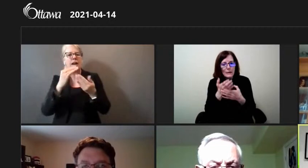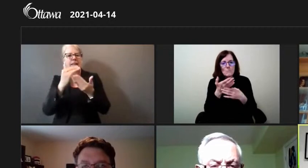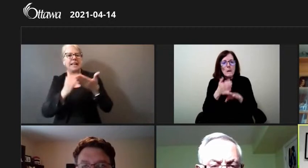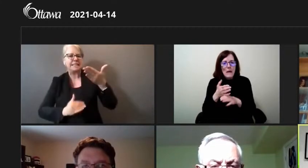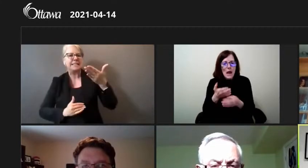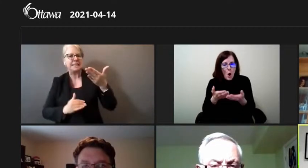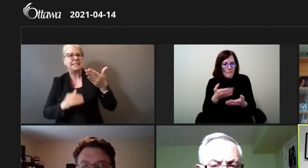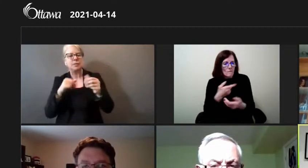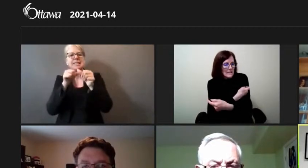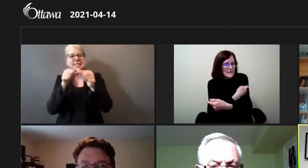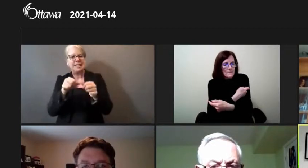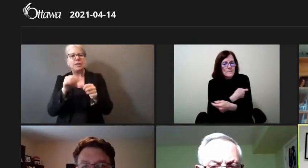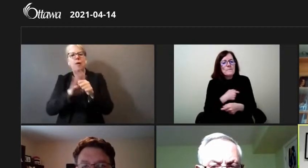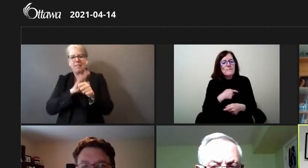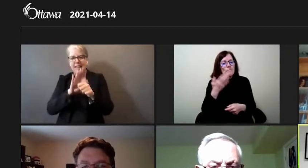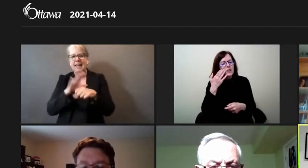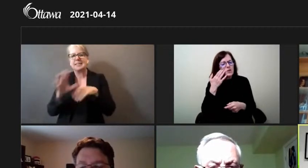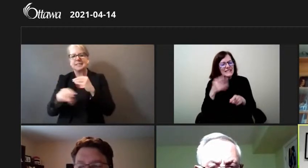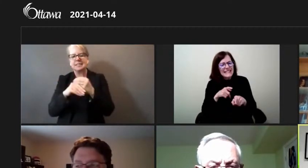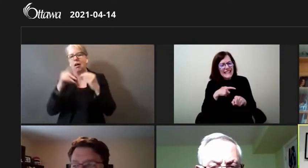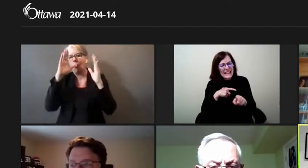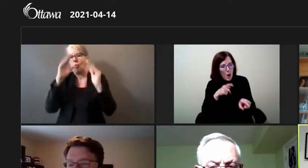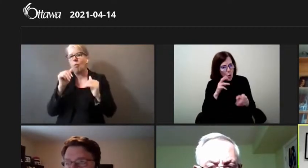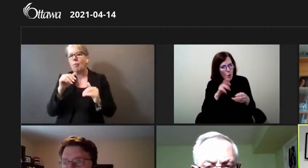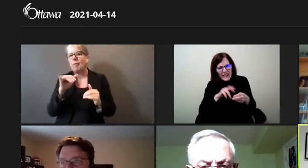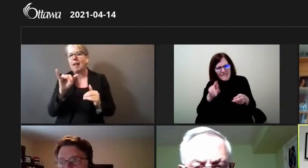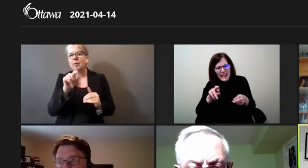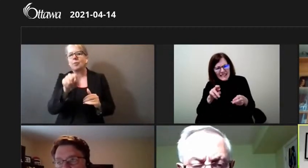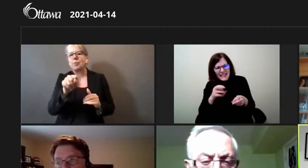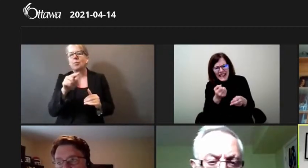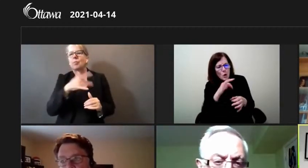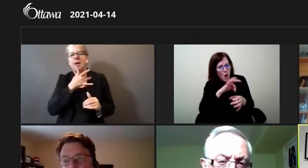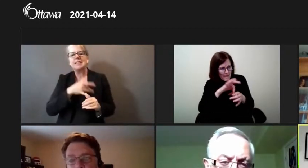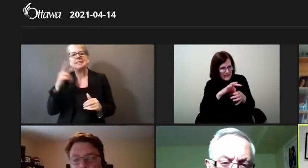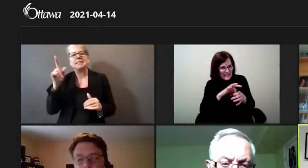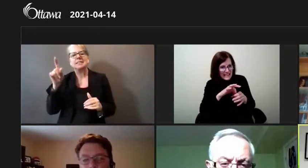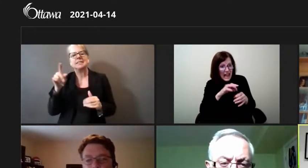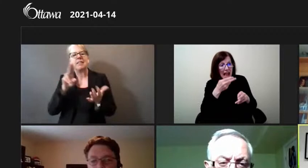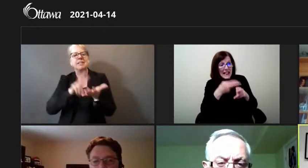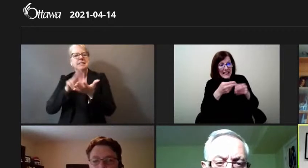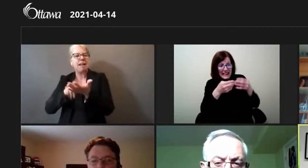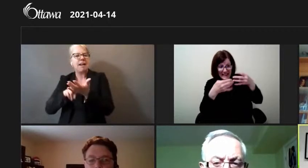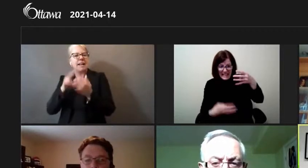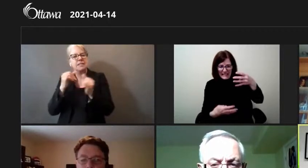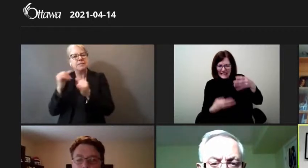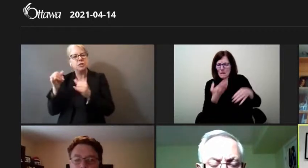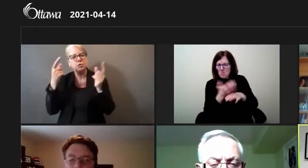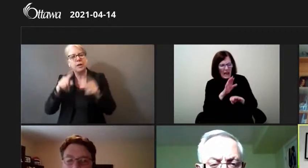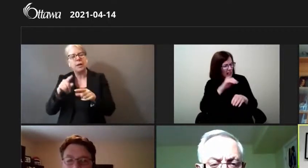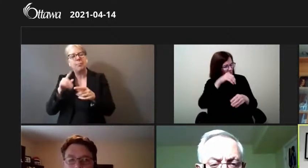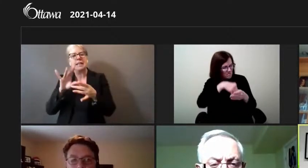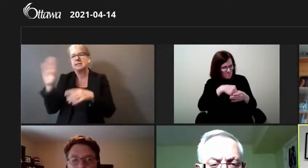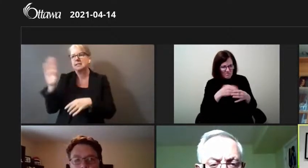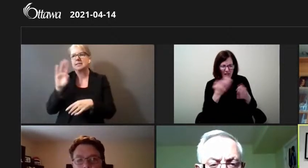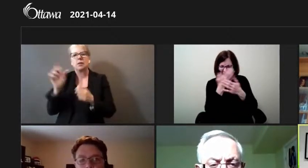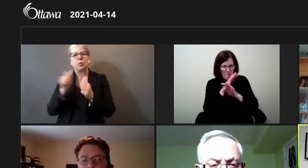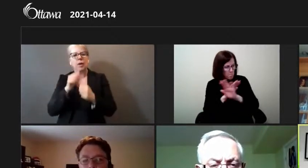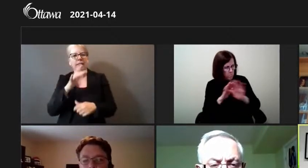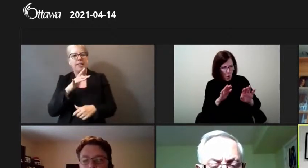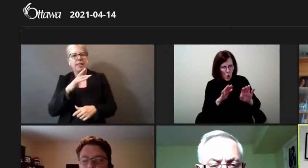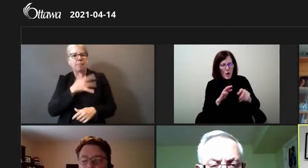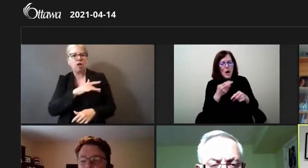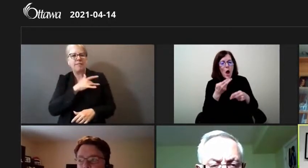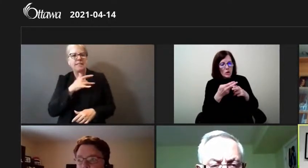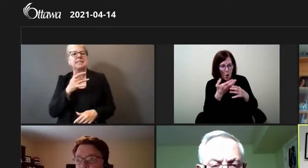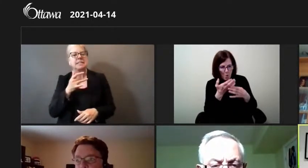that we continue to advocate. So I hope, like you, that the province then, they have to sign individual agreements and it's at a provincial level that's done. So, but I